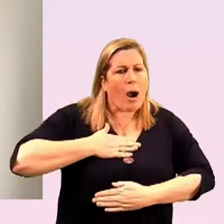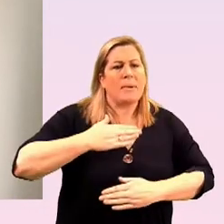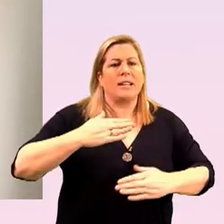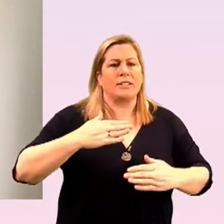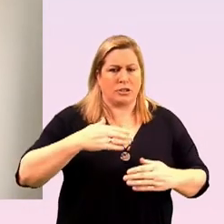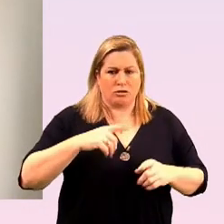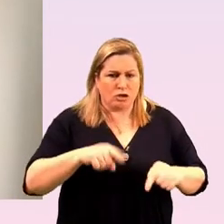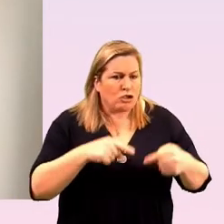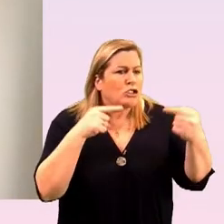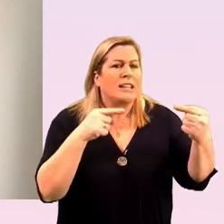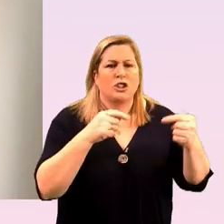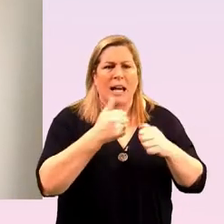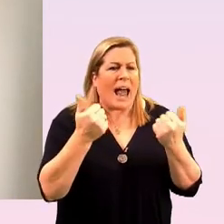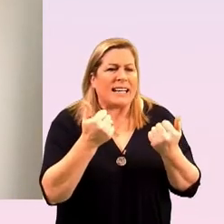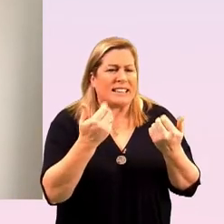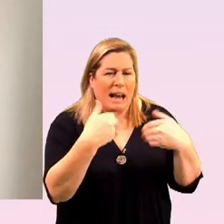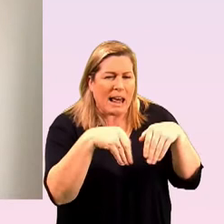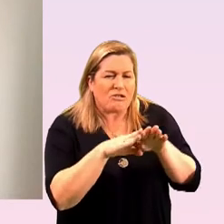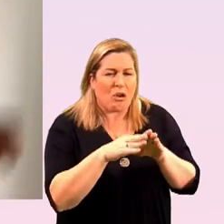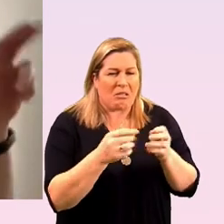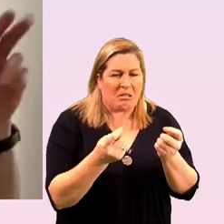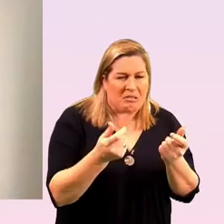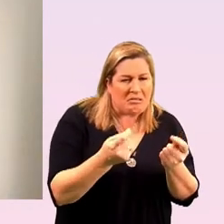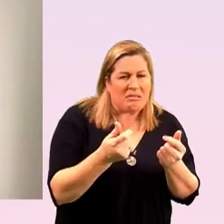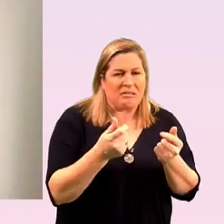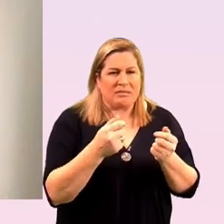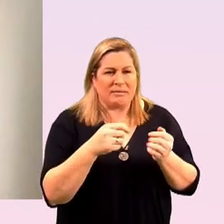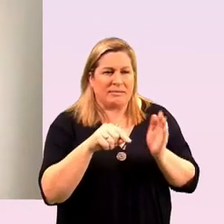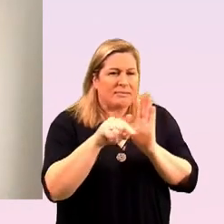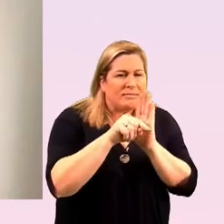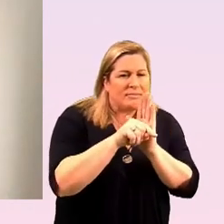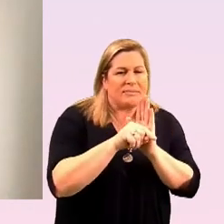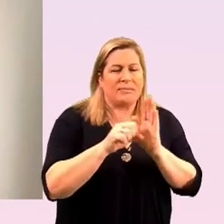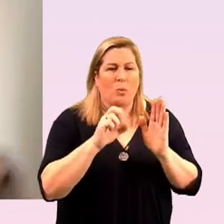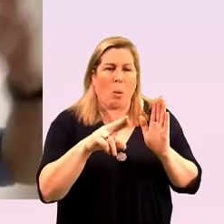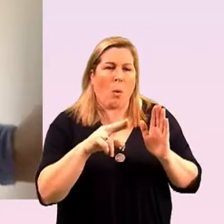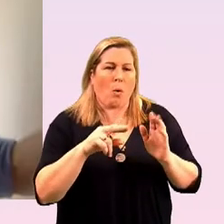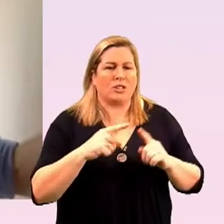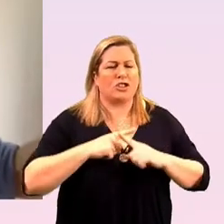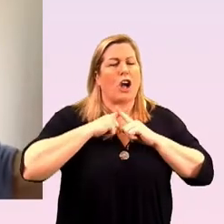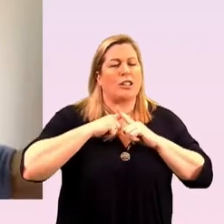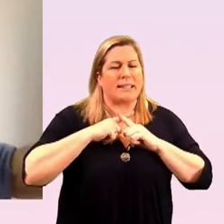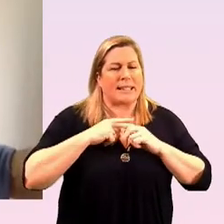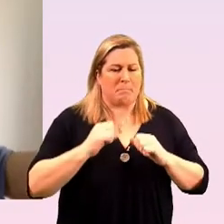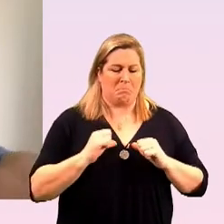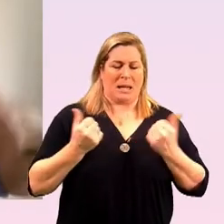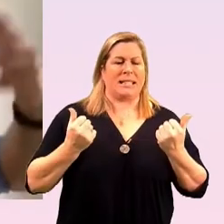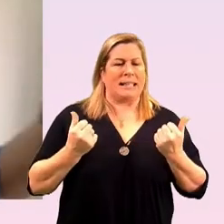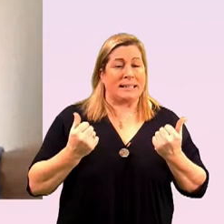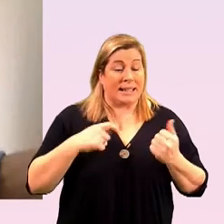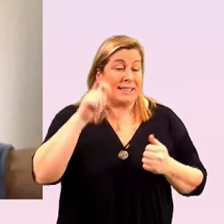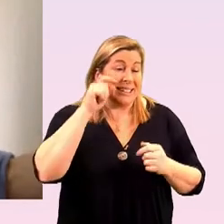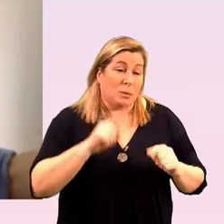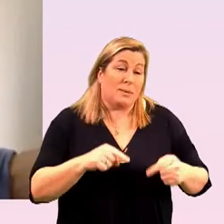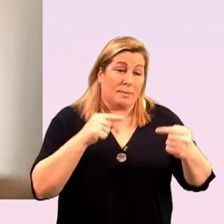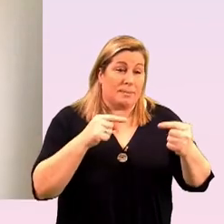to bed any last remaining vestiges of what people call toxic masculinity. I think they were already challenged years ago by the